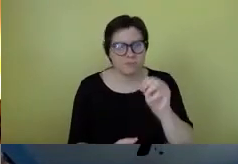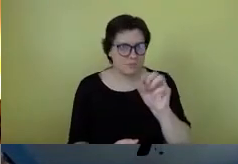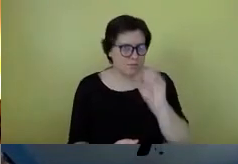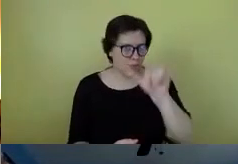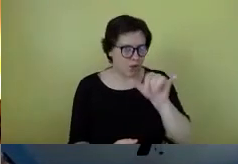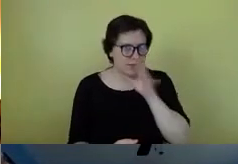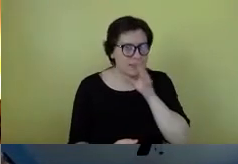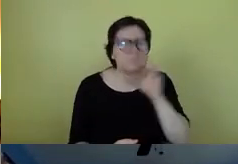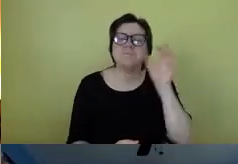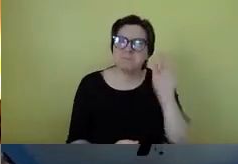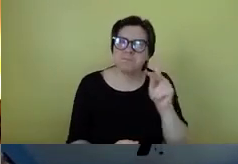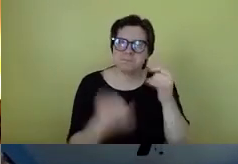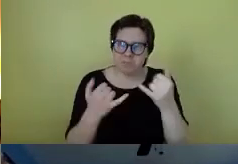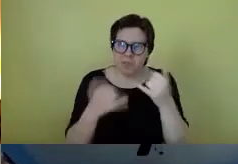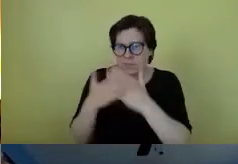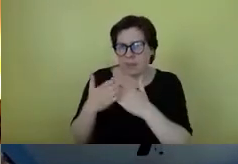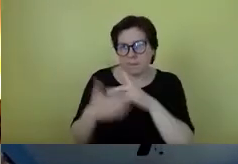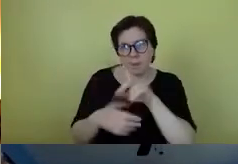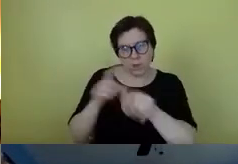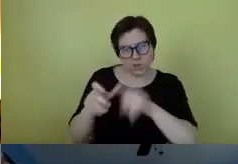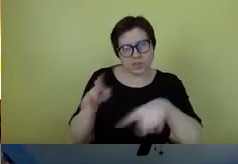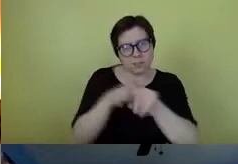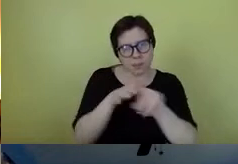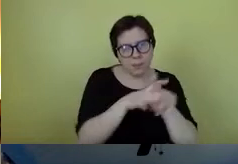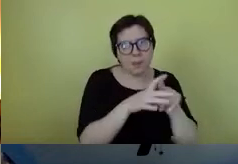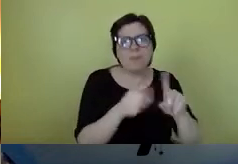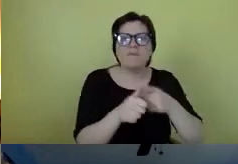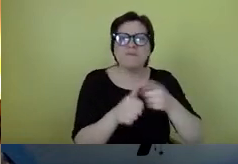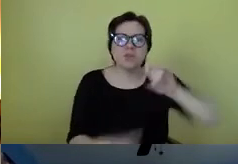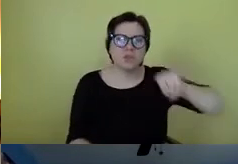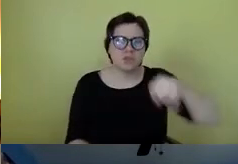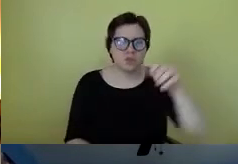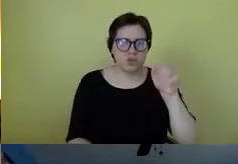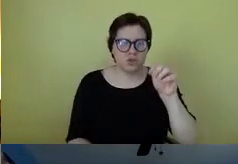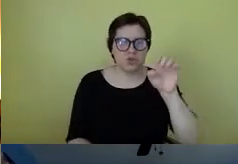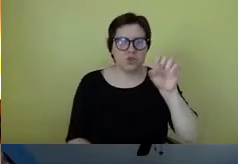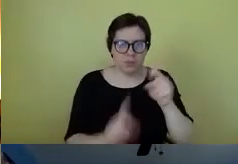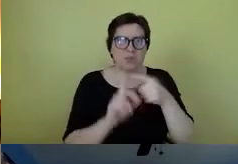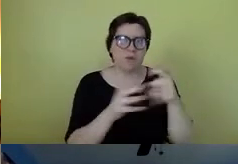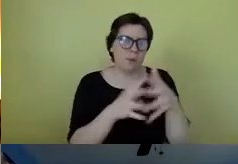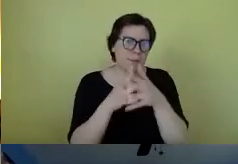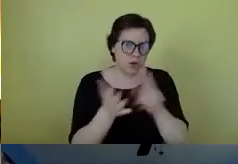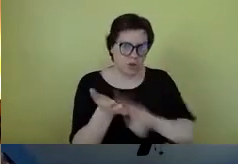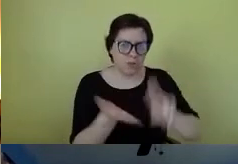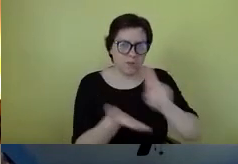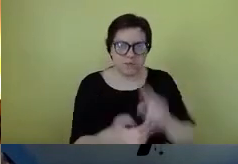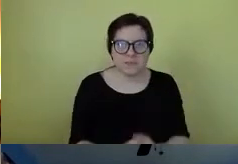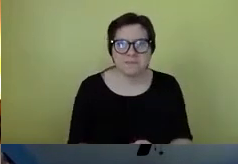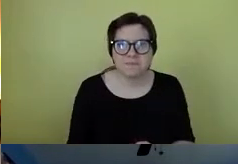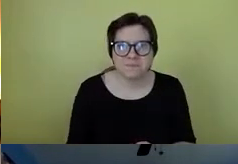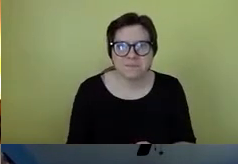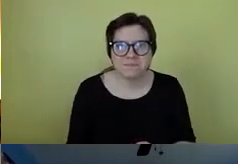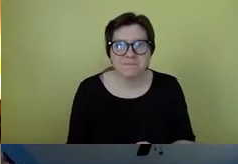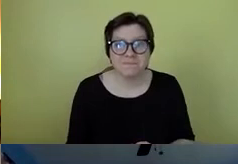have some live questions, Archbishop. First, we're going to go to James Zongi from American University. Hello, James.